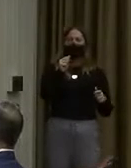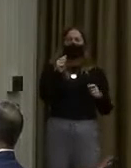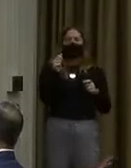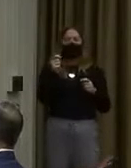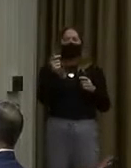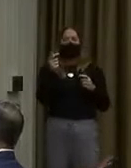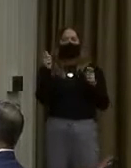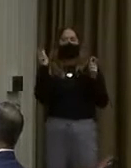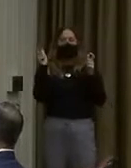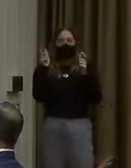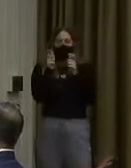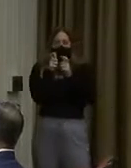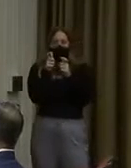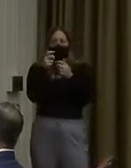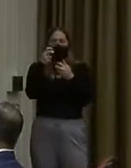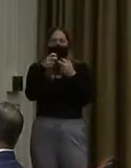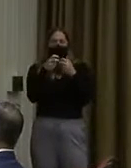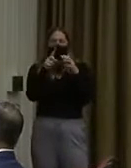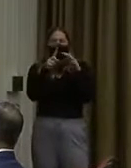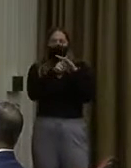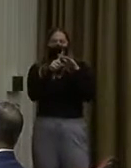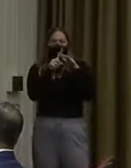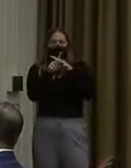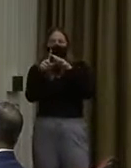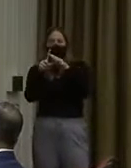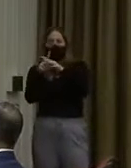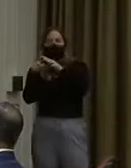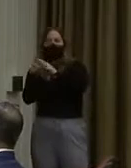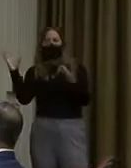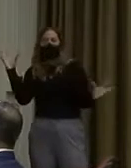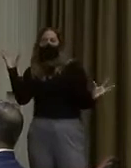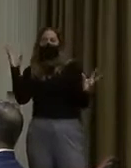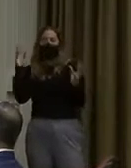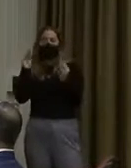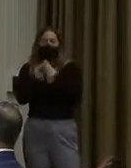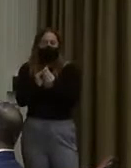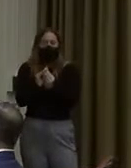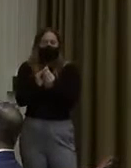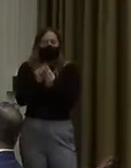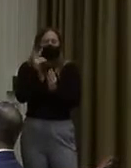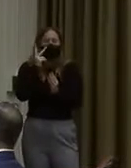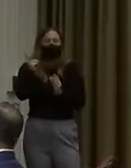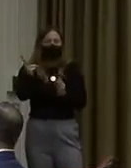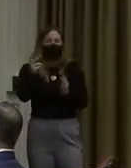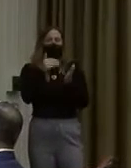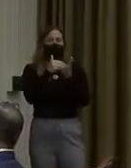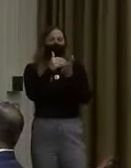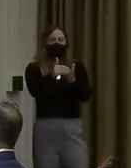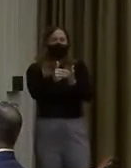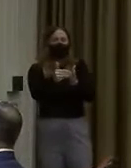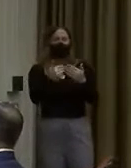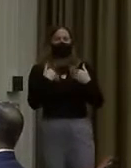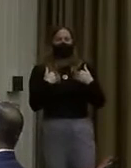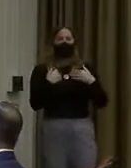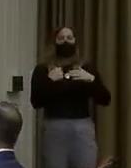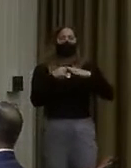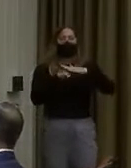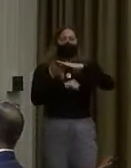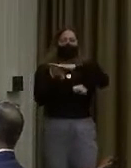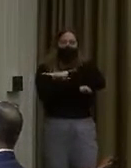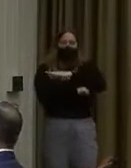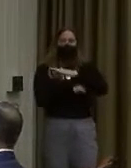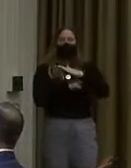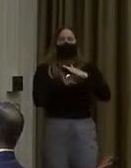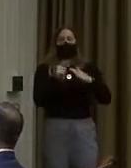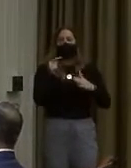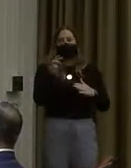cumulative traumas that we have to understand that many of the marginalized communities that we're working with come in with baseline trauma,